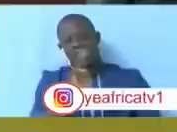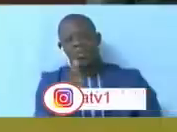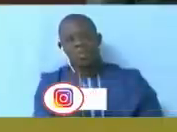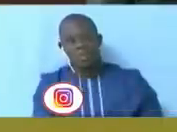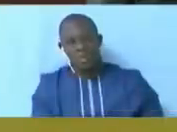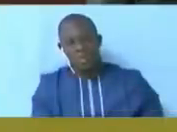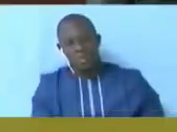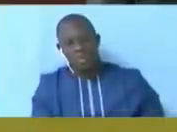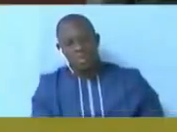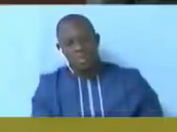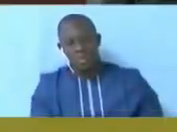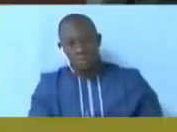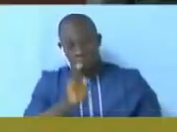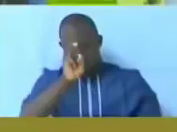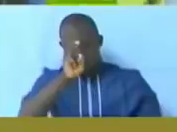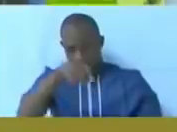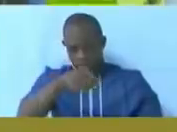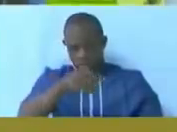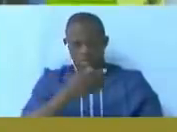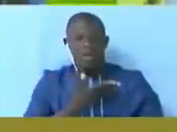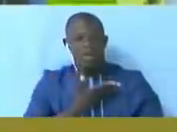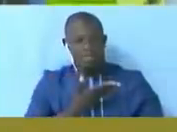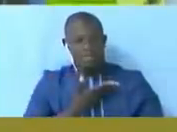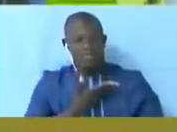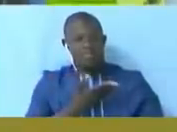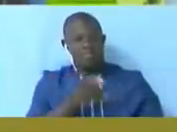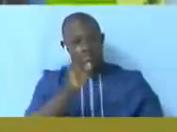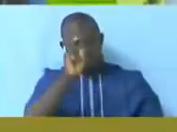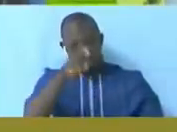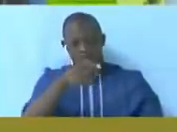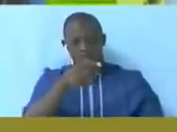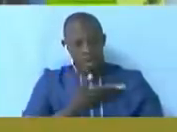There must have been some high degree of complicity.